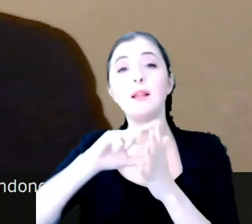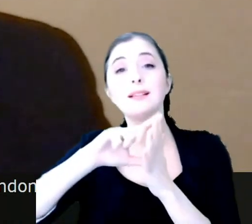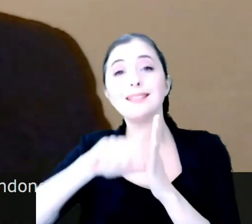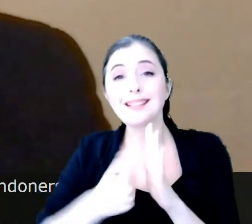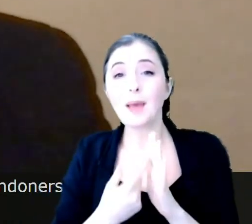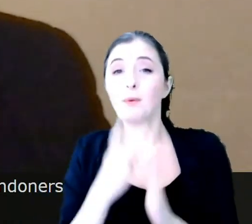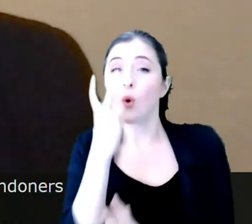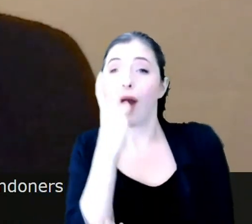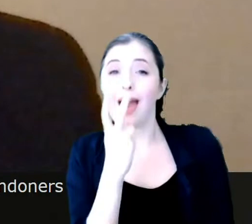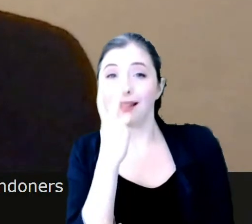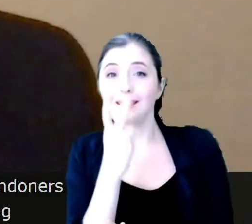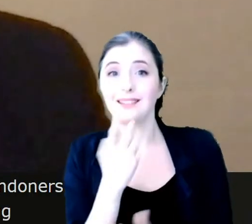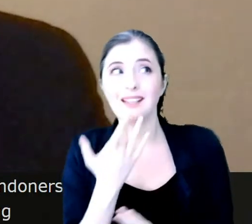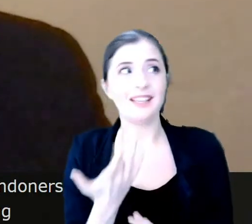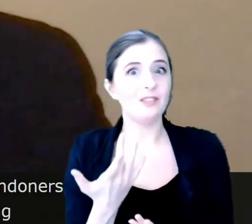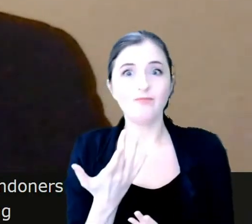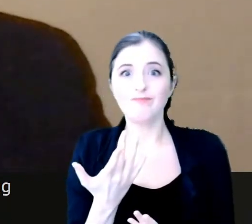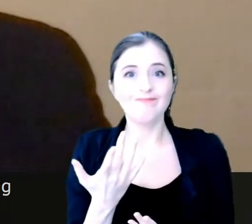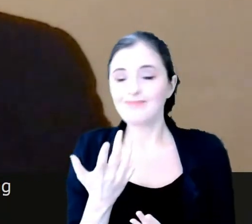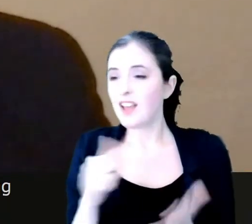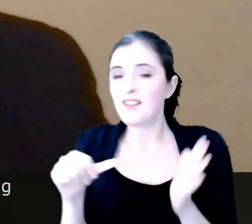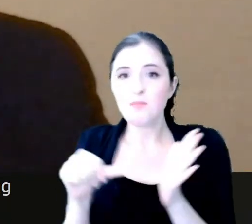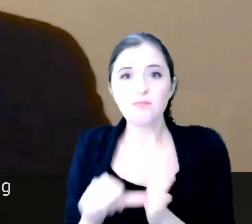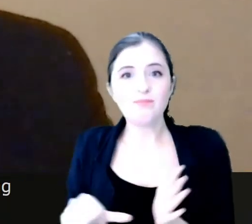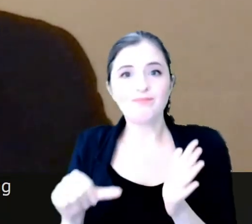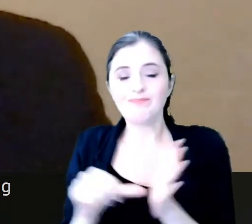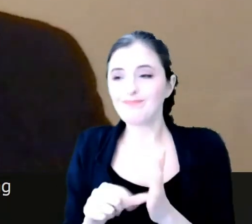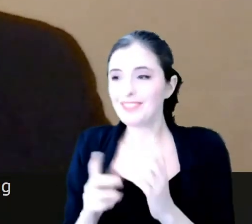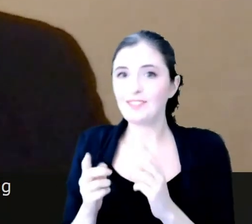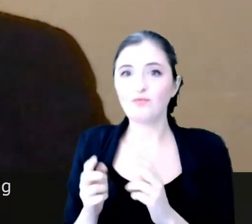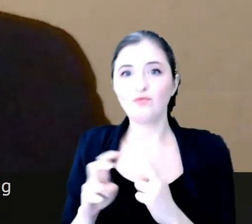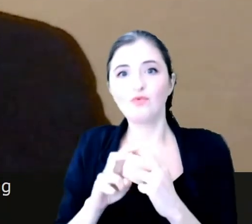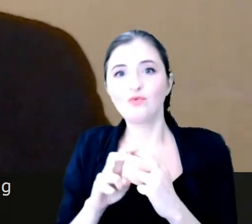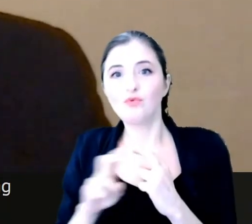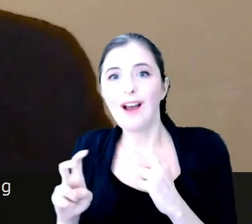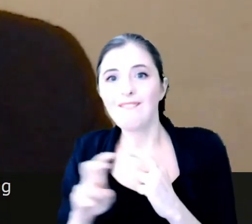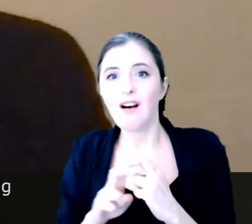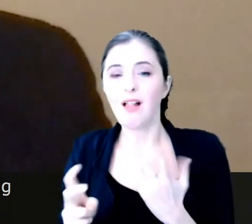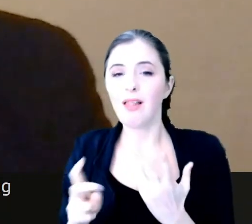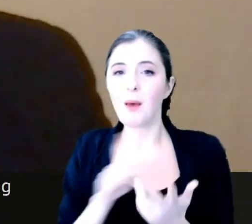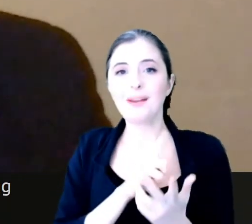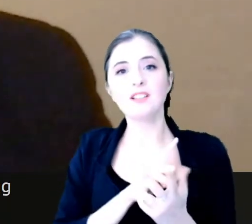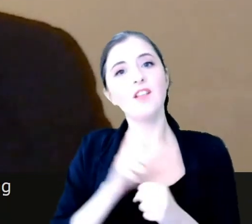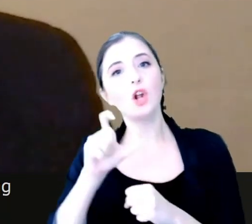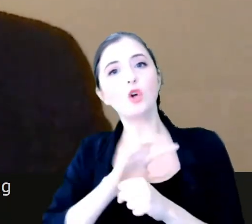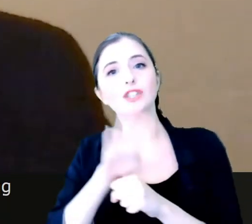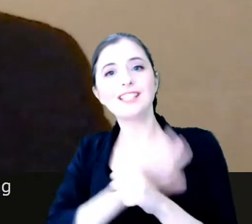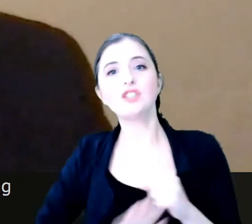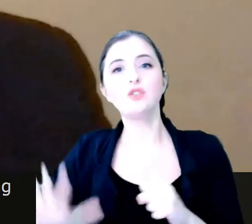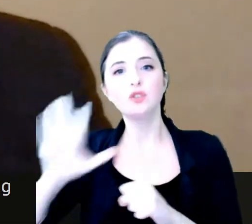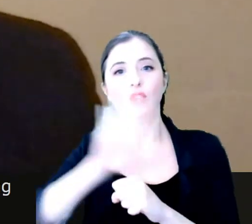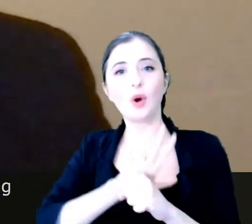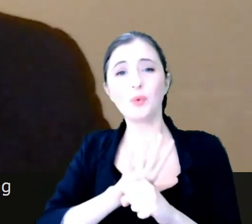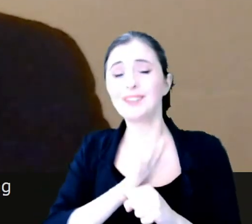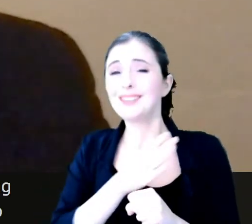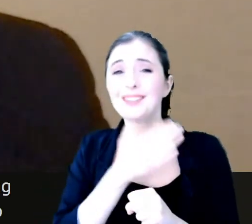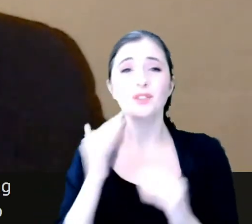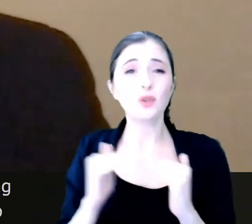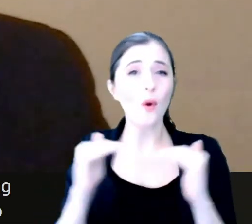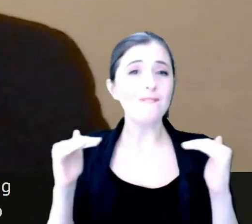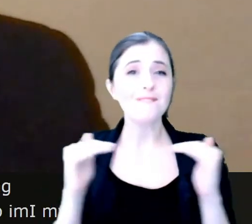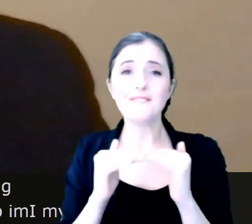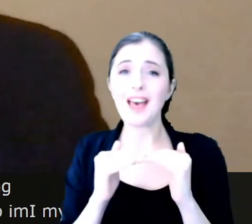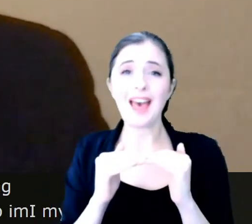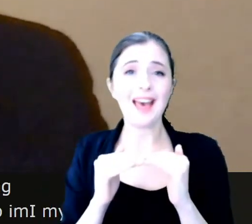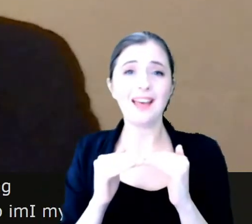because of the congestion zone. It's an unfair tax, and if he wants to implement it, he should at least consult Londoners. Thank you,